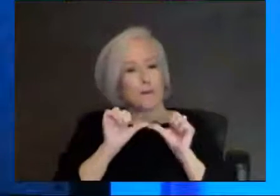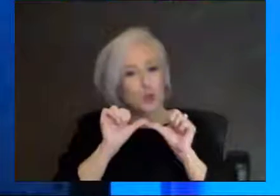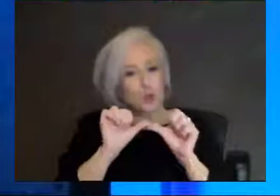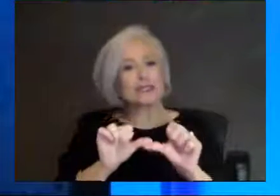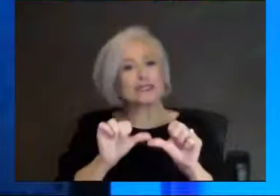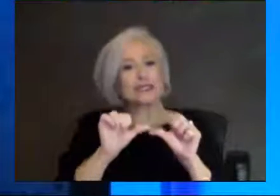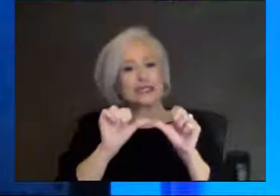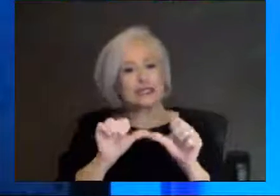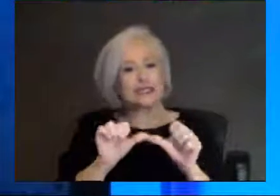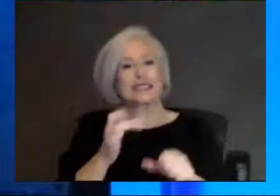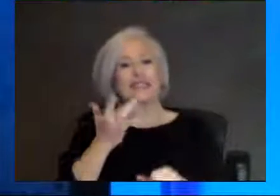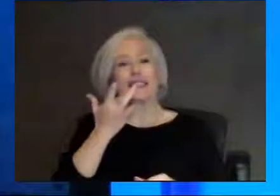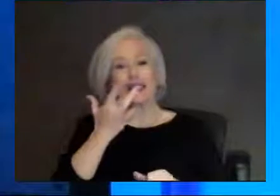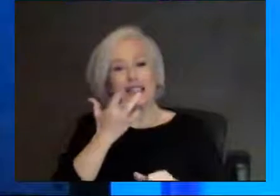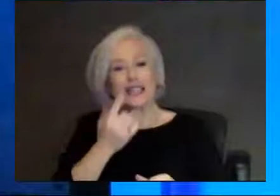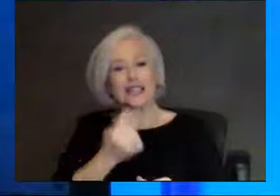key